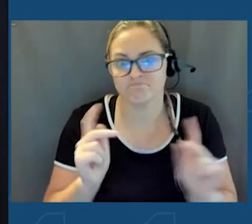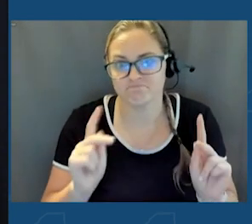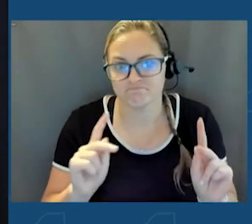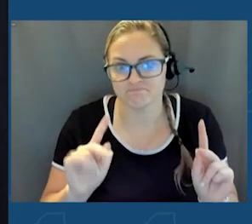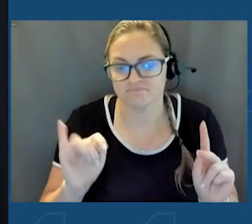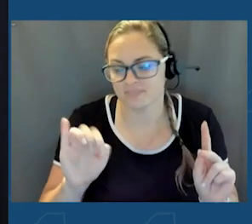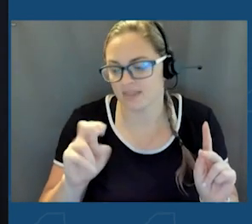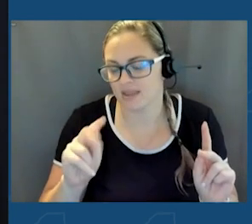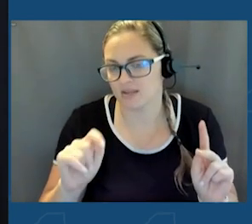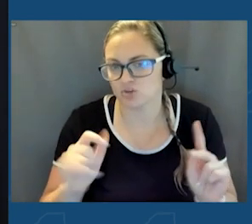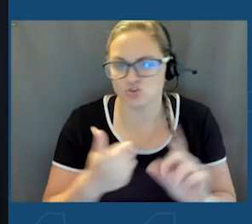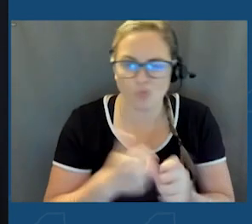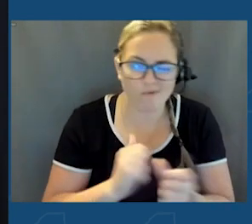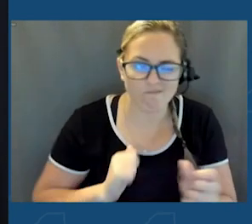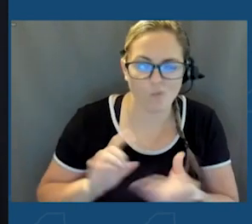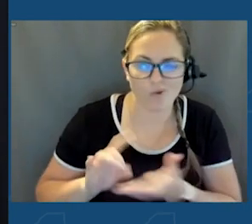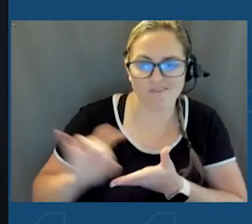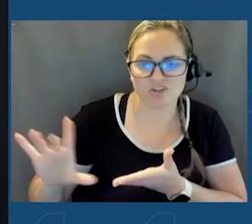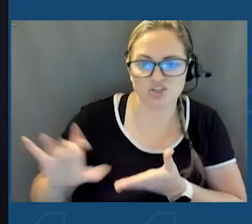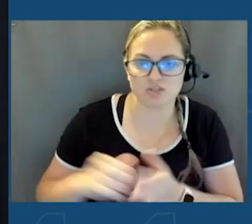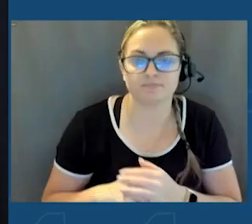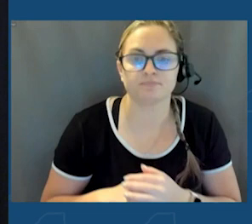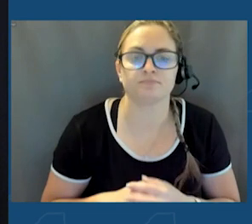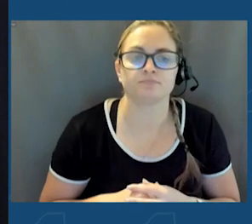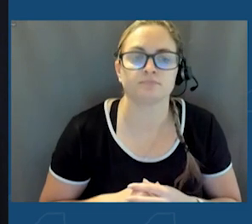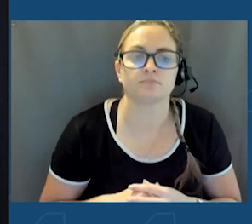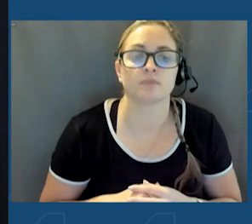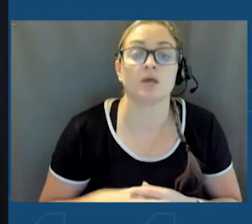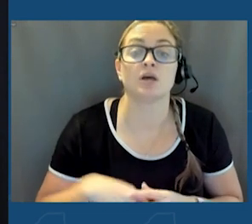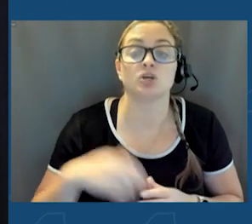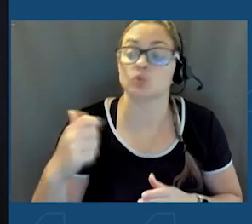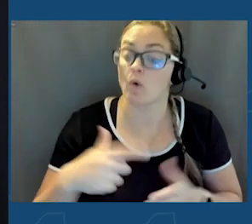them avoid eviction. So all these steps are what we're taking.